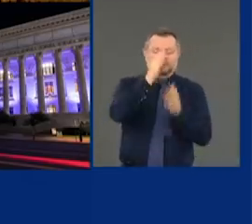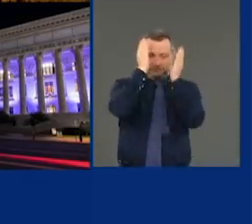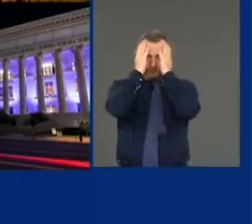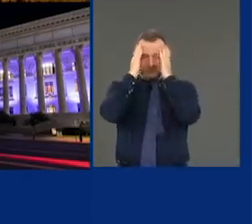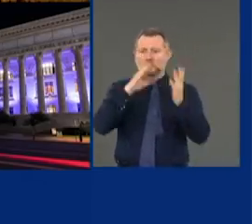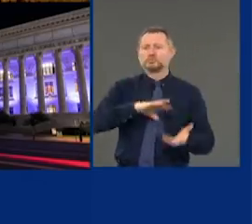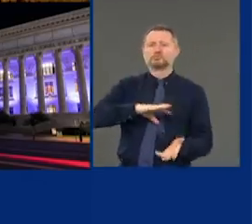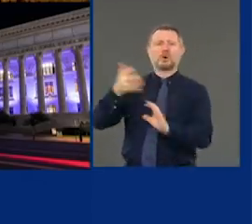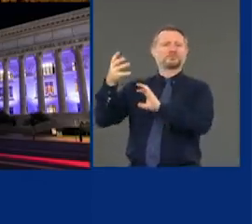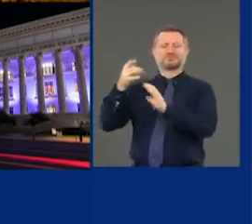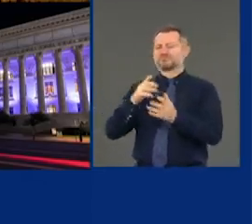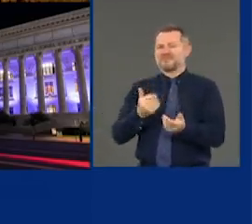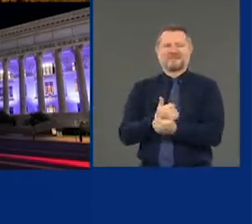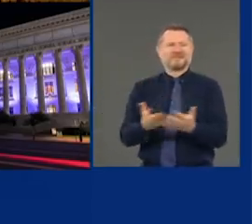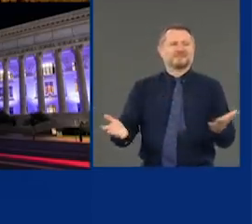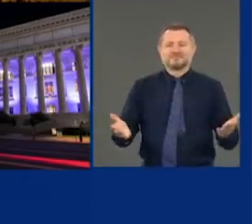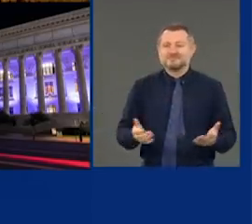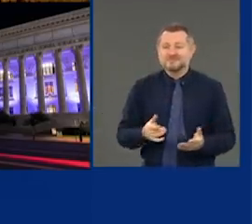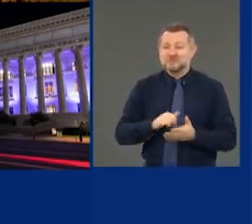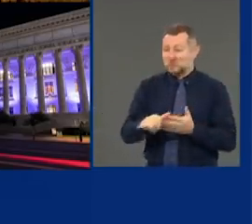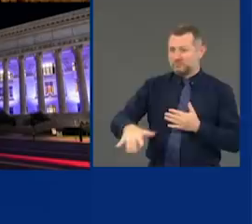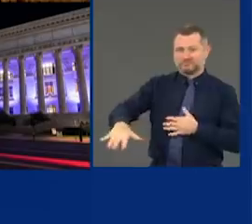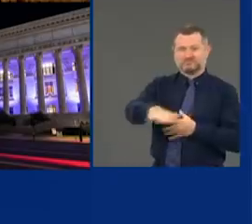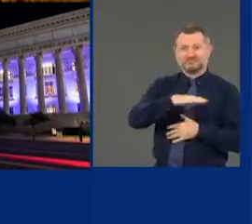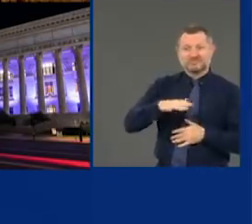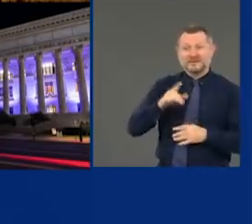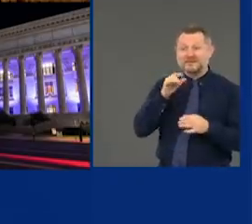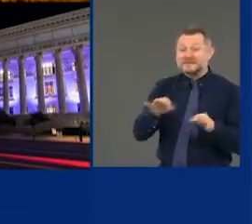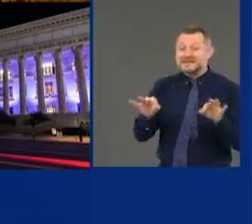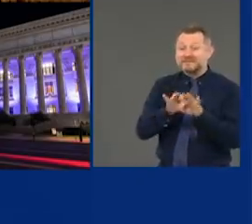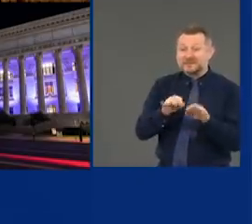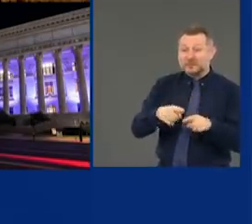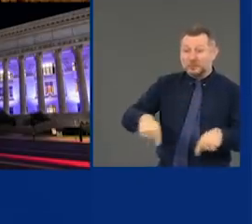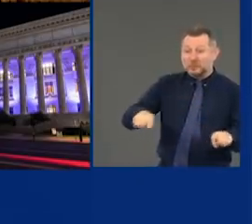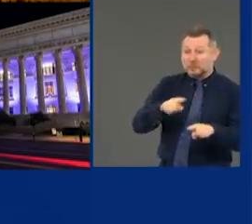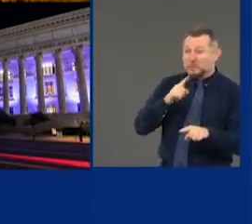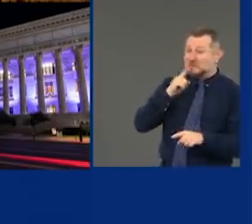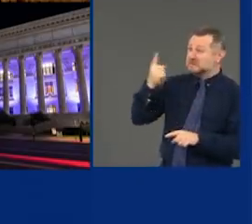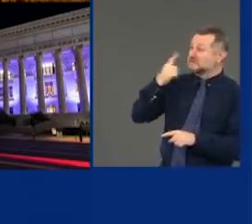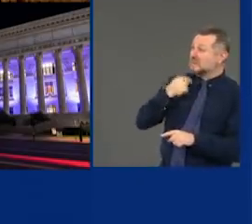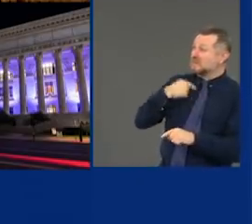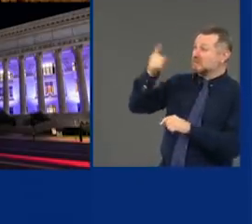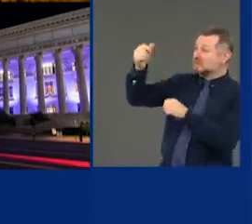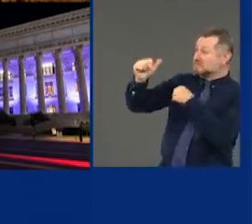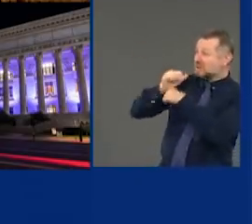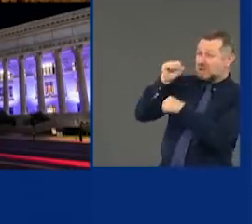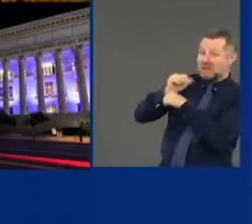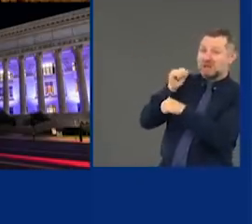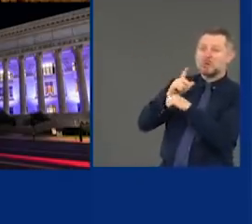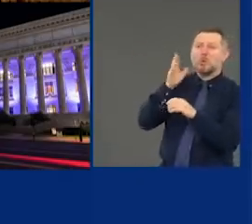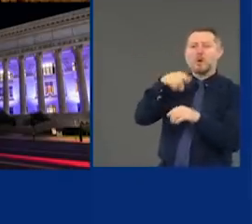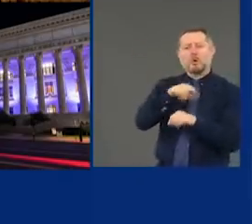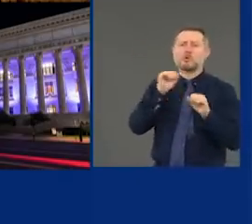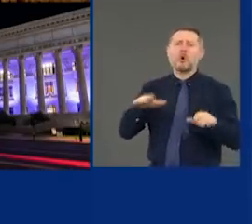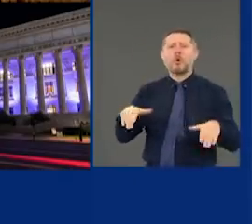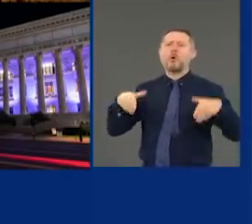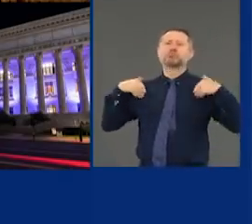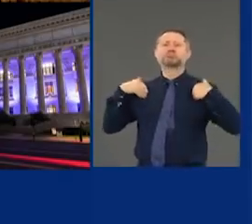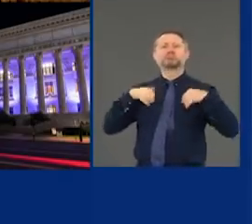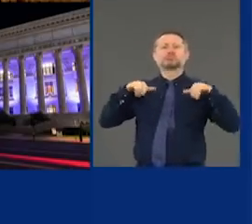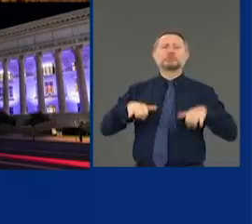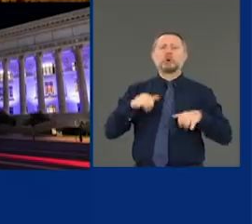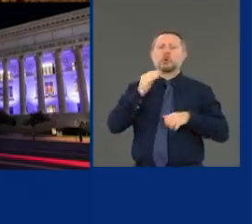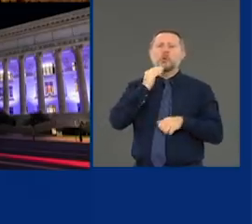those essential workers said, well, if it's so dangerous, I'm going to stay home too. I'm not going to open the grocery store. I'm not going to open